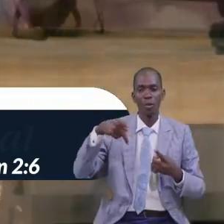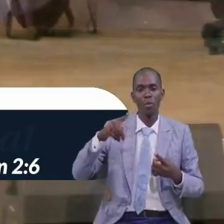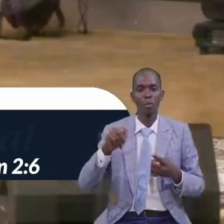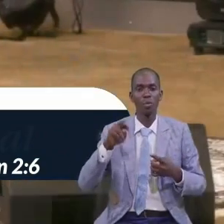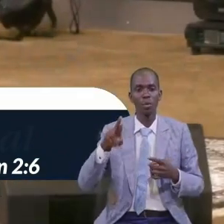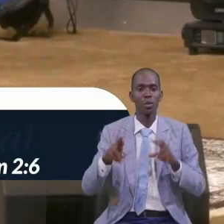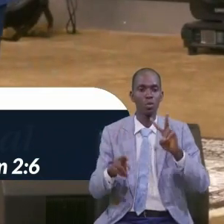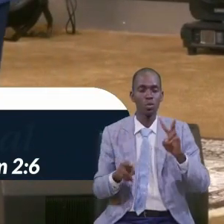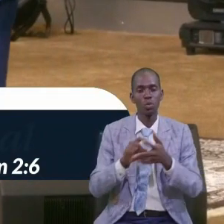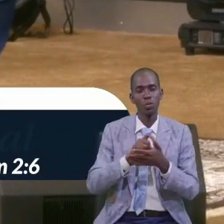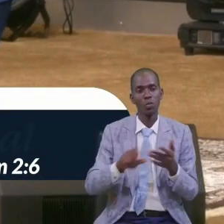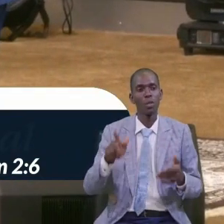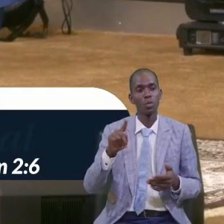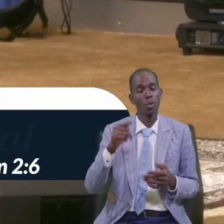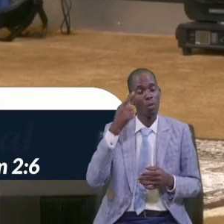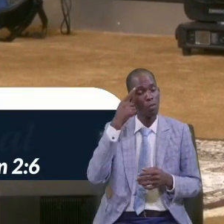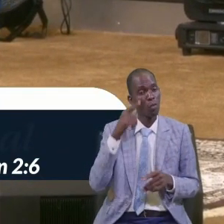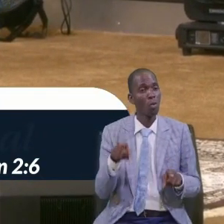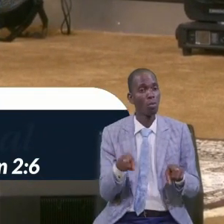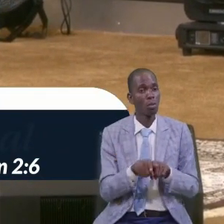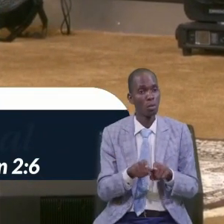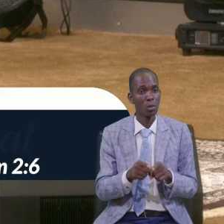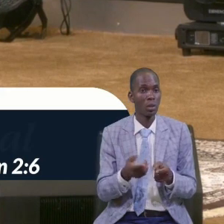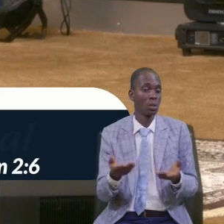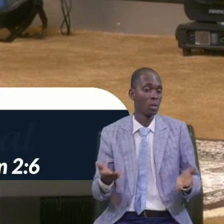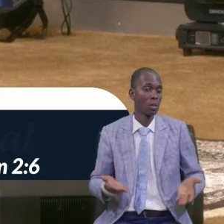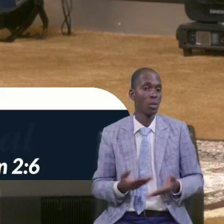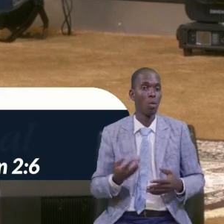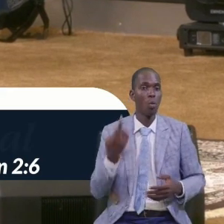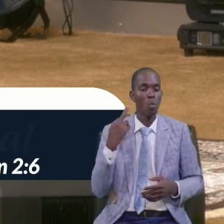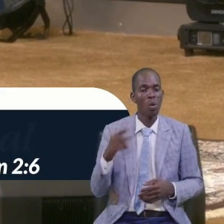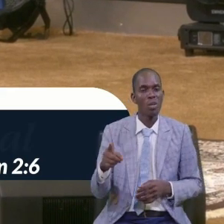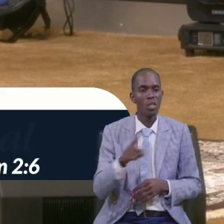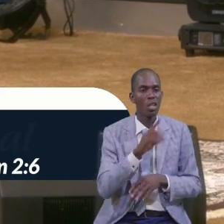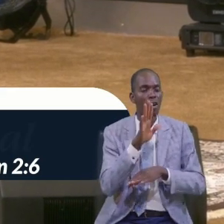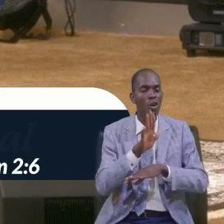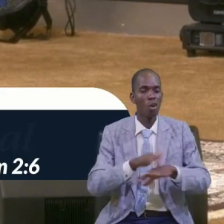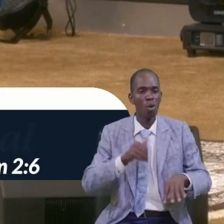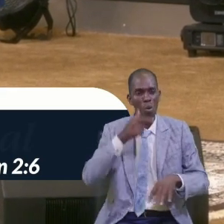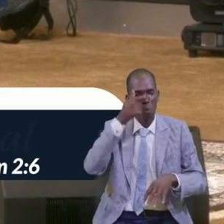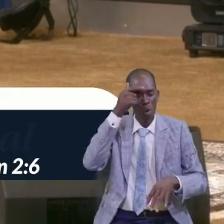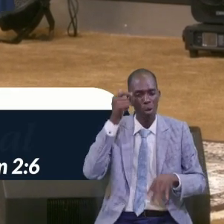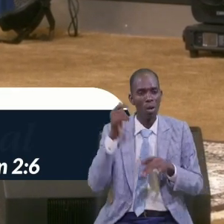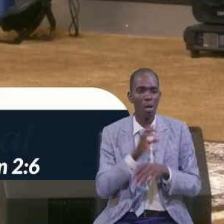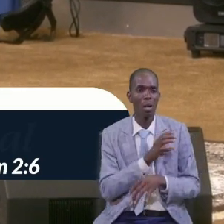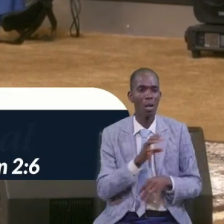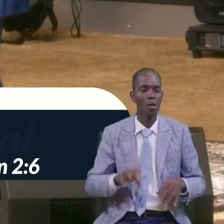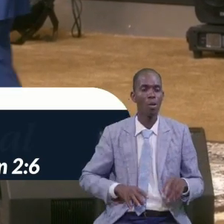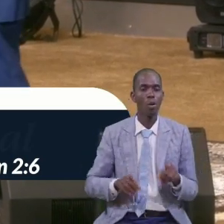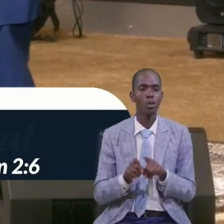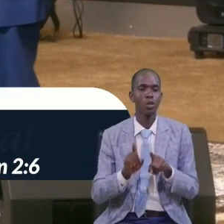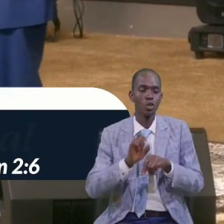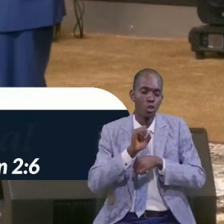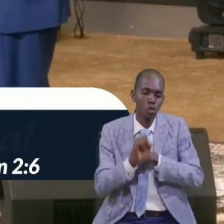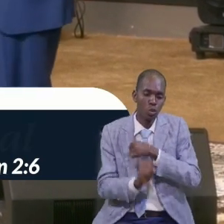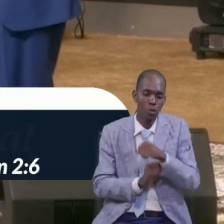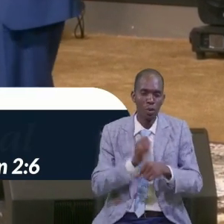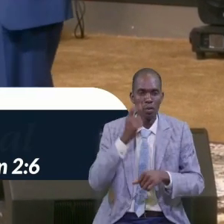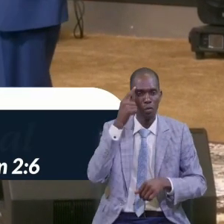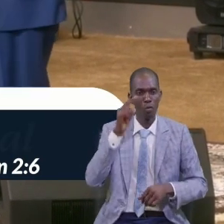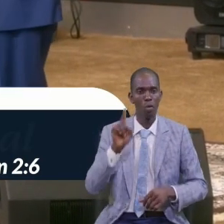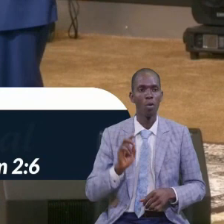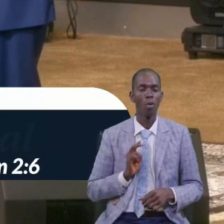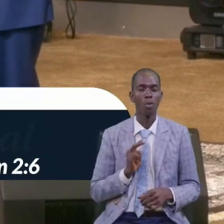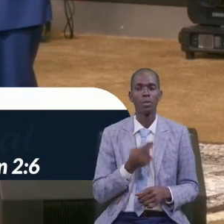verse 21. For even hereunto were ye called, because Christ also